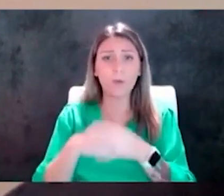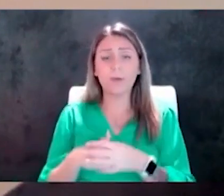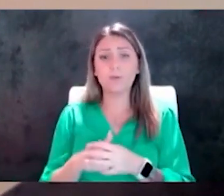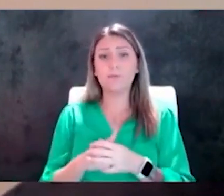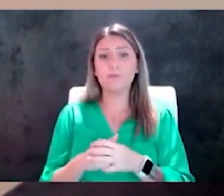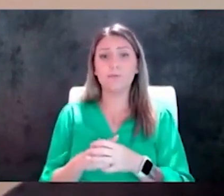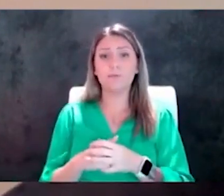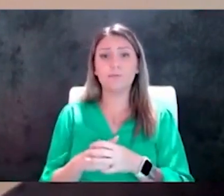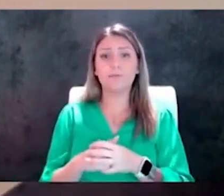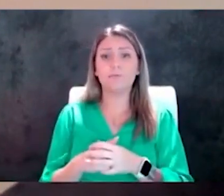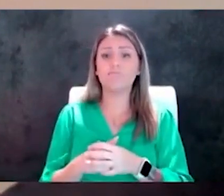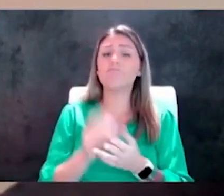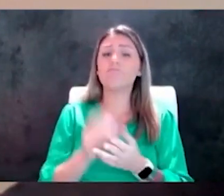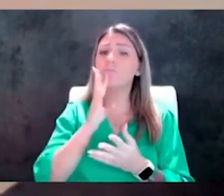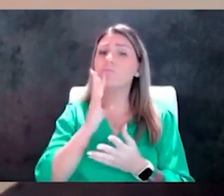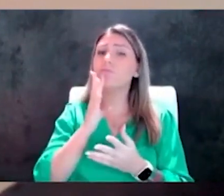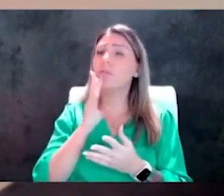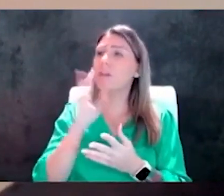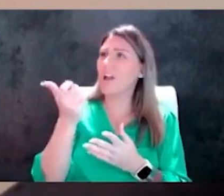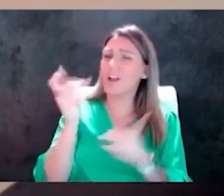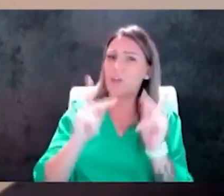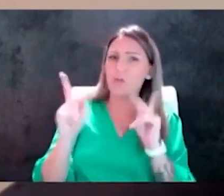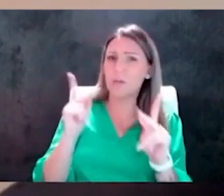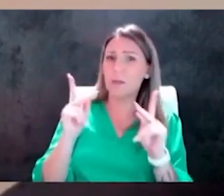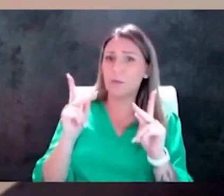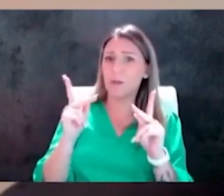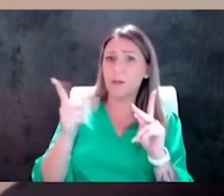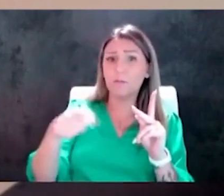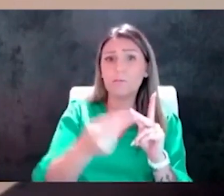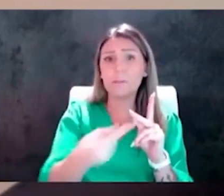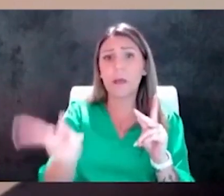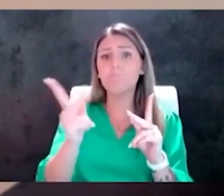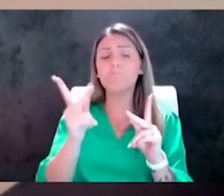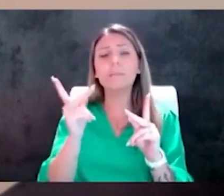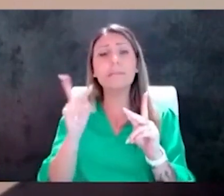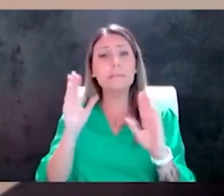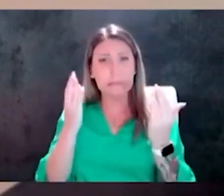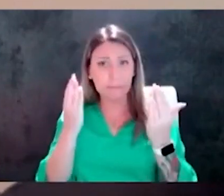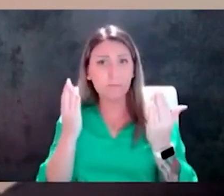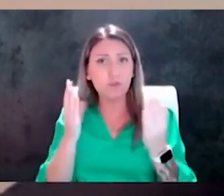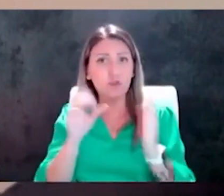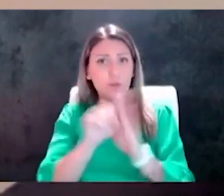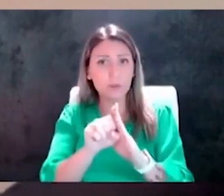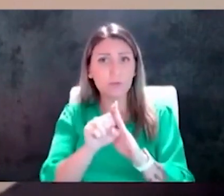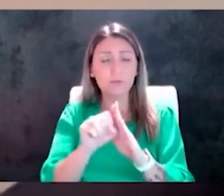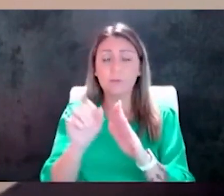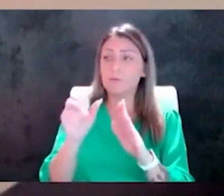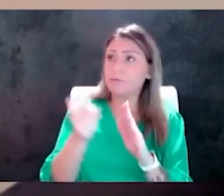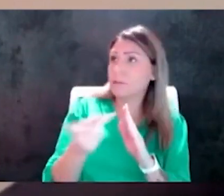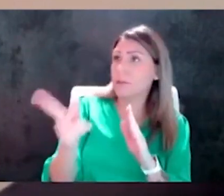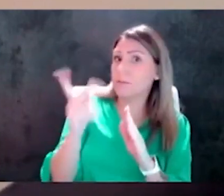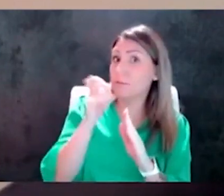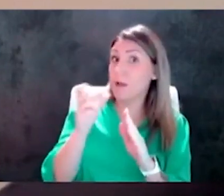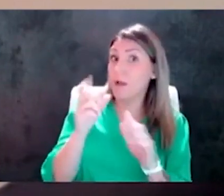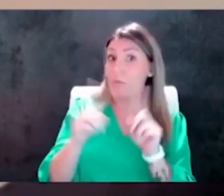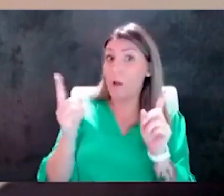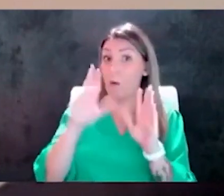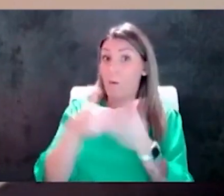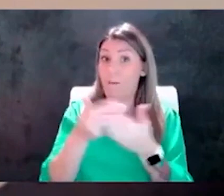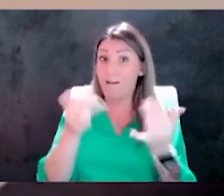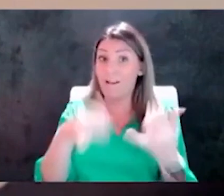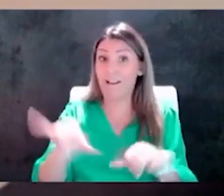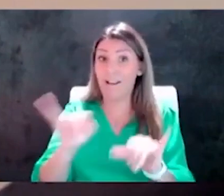in kind of talking with other people who, some of them have similar symptoms and some of them don't. But what we all have in common is